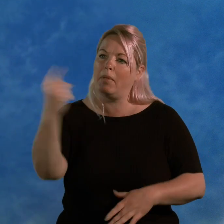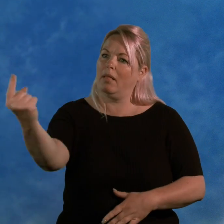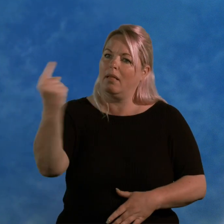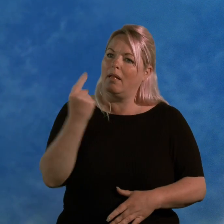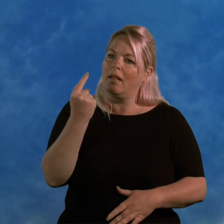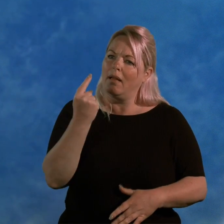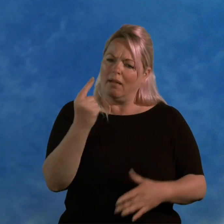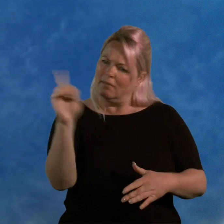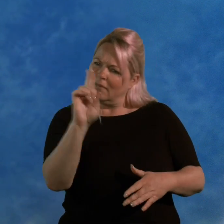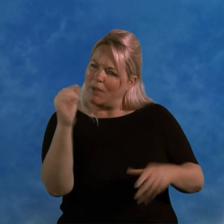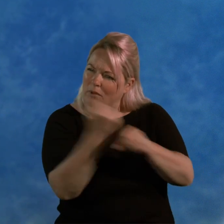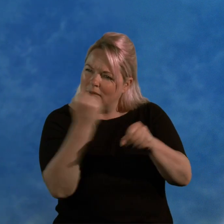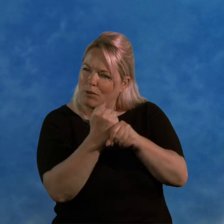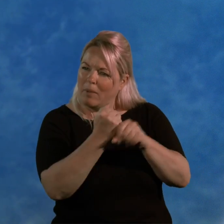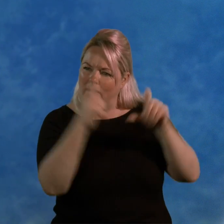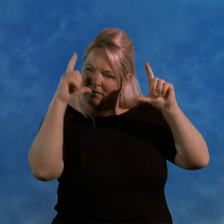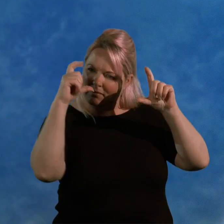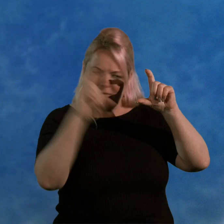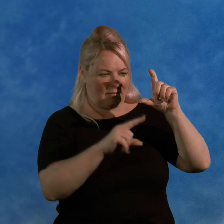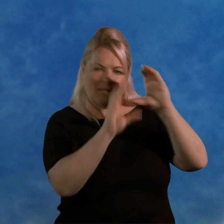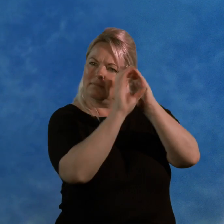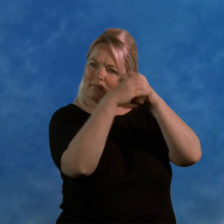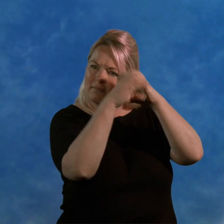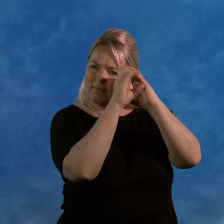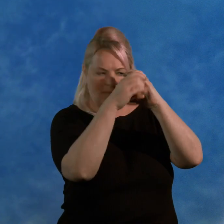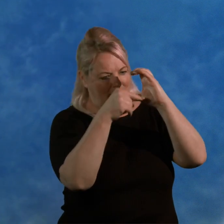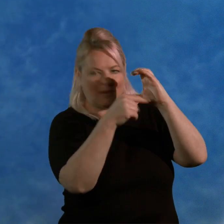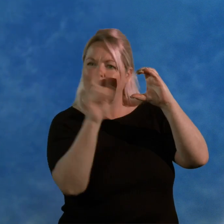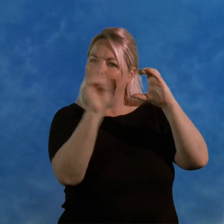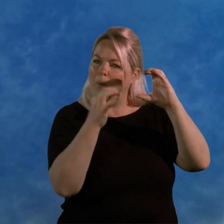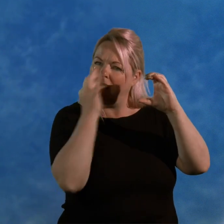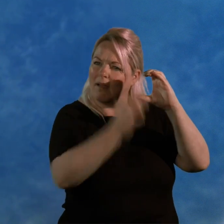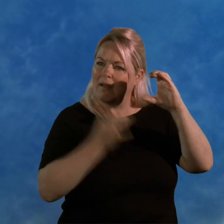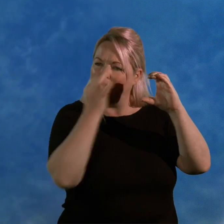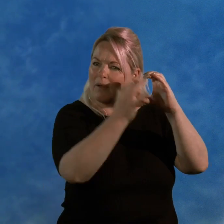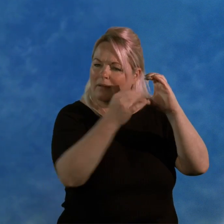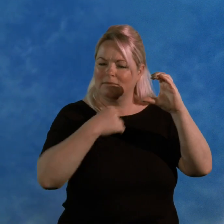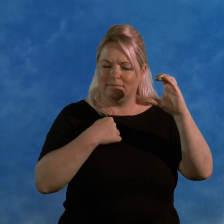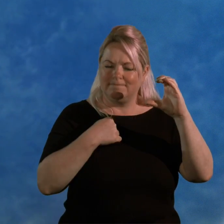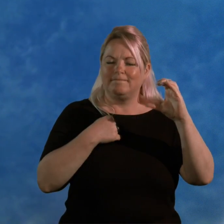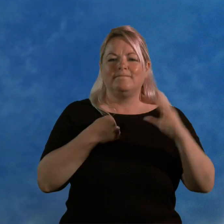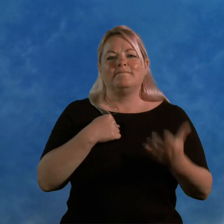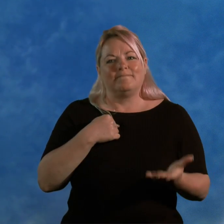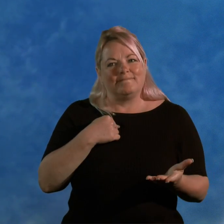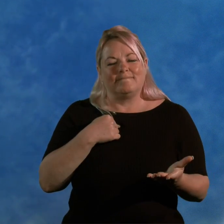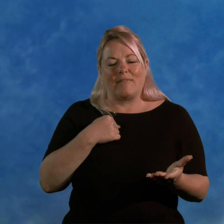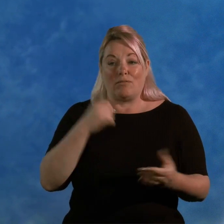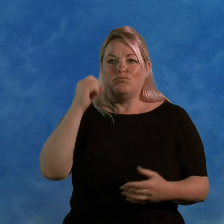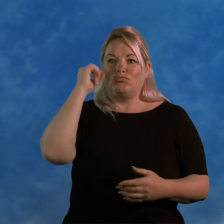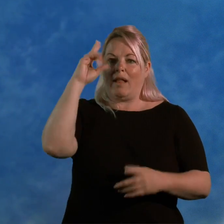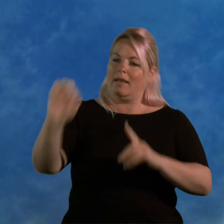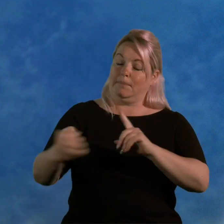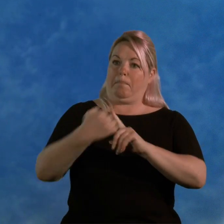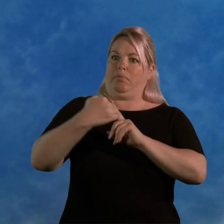us and ask us what we were doing, or ask questions about the cameras and the lenses that we were using. And that's when it really